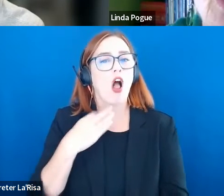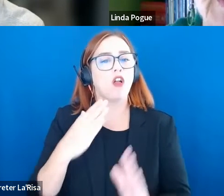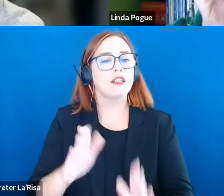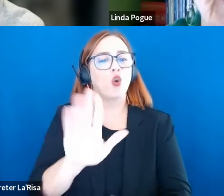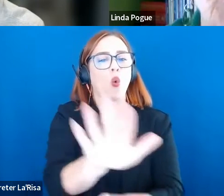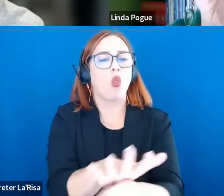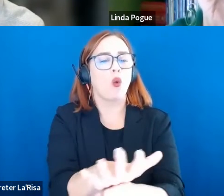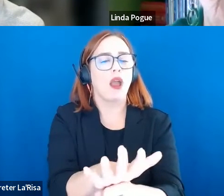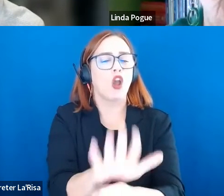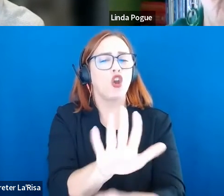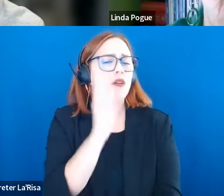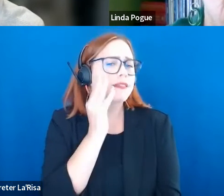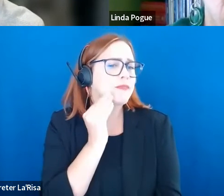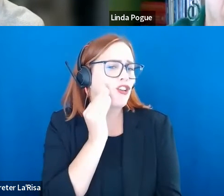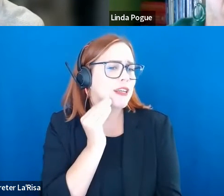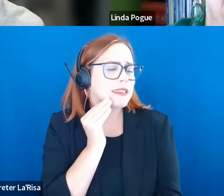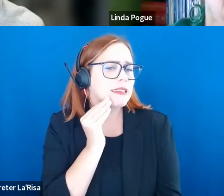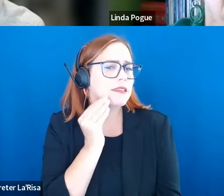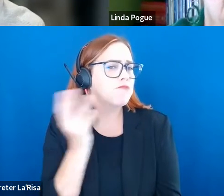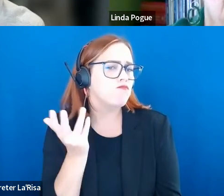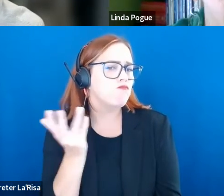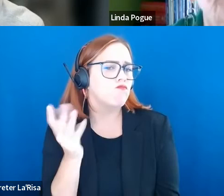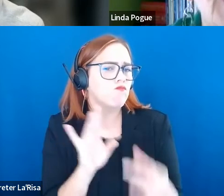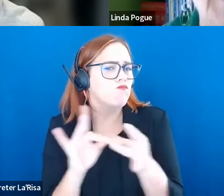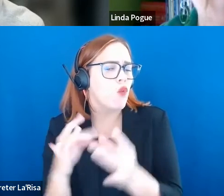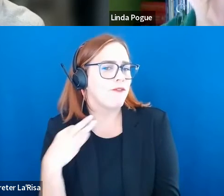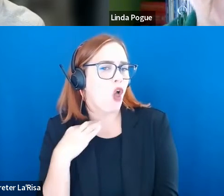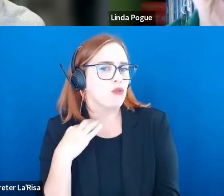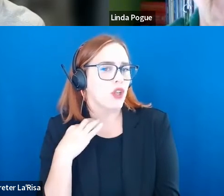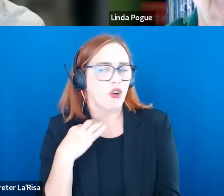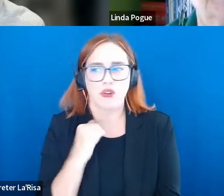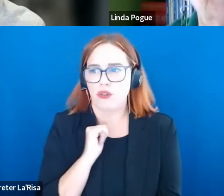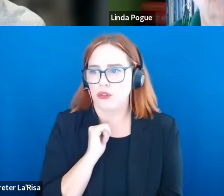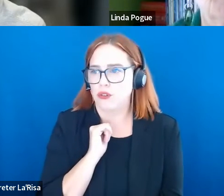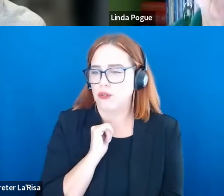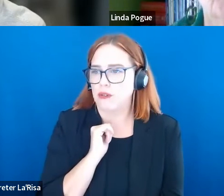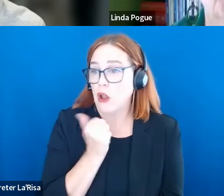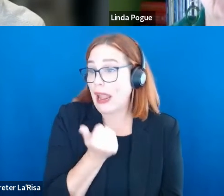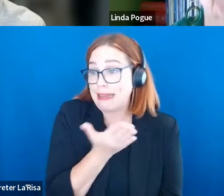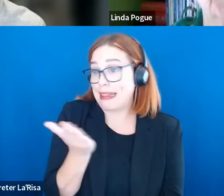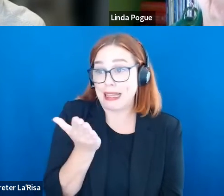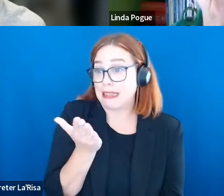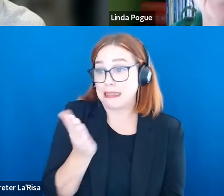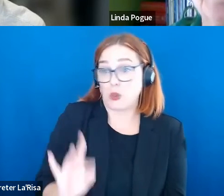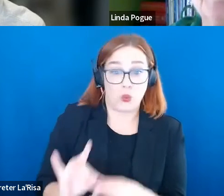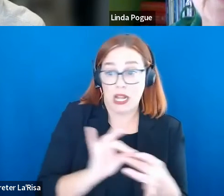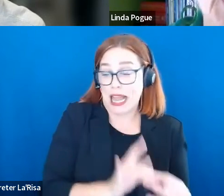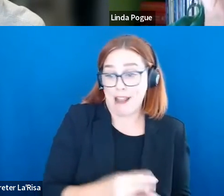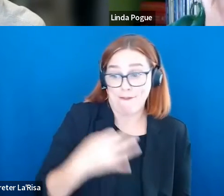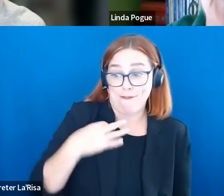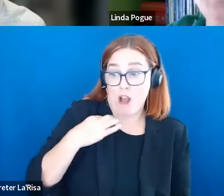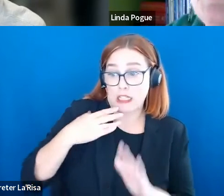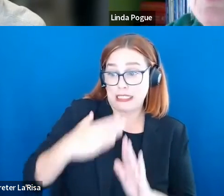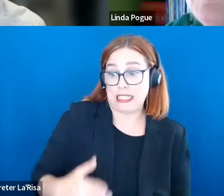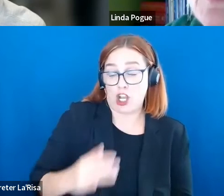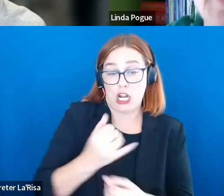been your experience or personal experience of volunteering, or anything related to volunteers and independent living? I